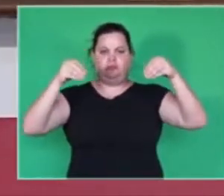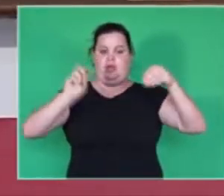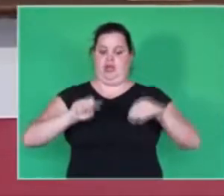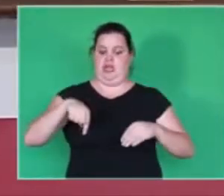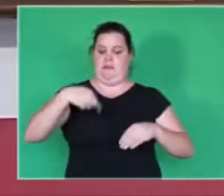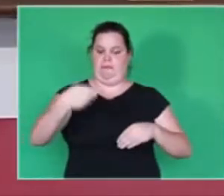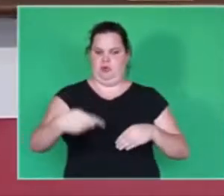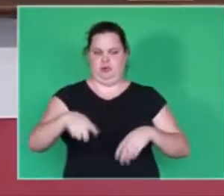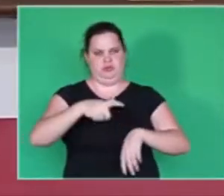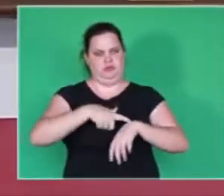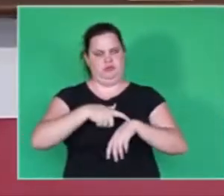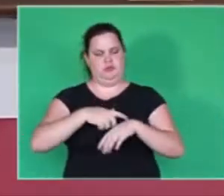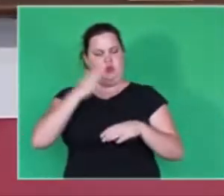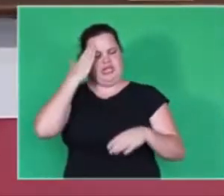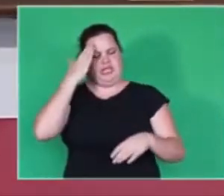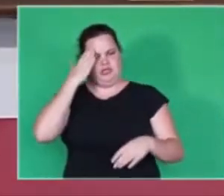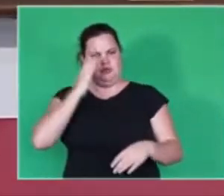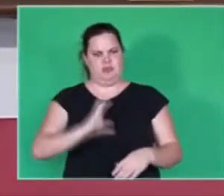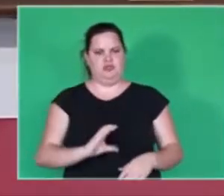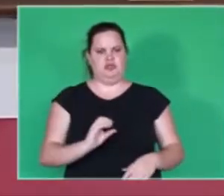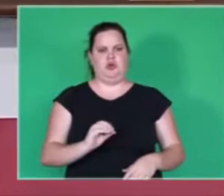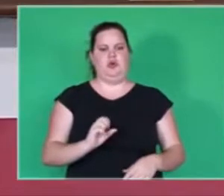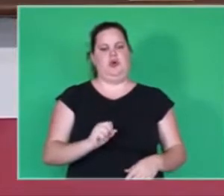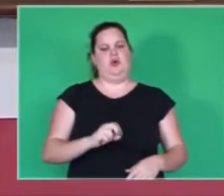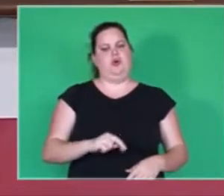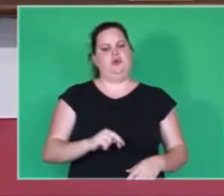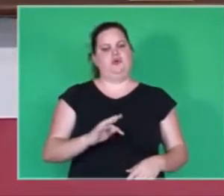after Constantine, the understanding